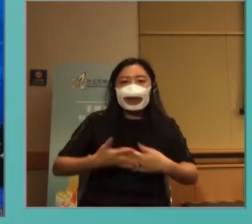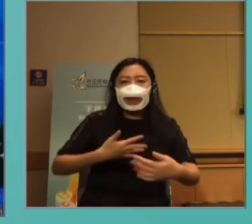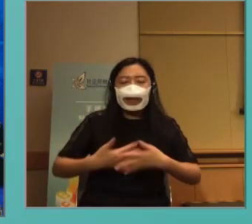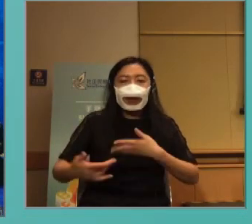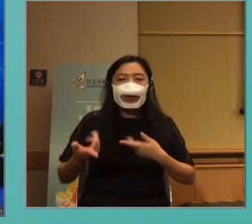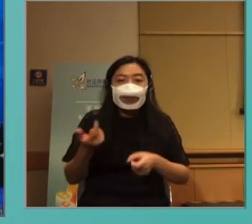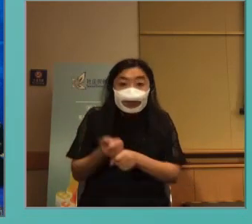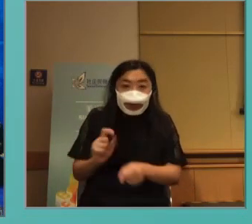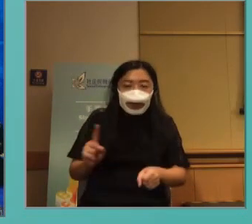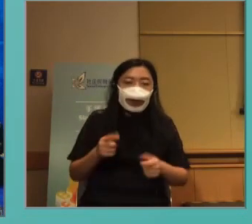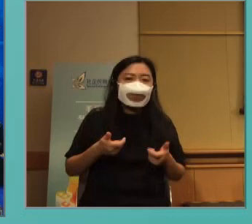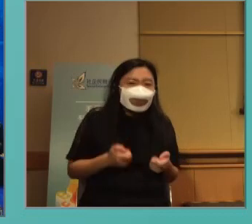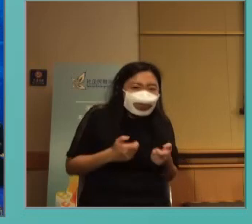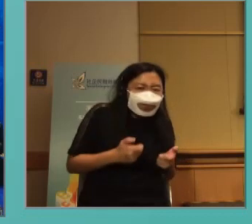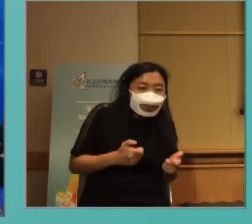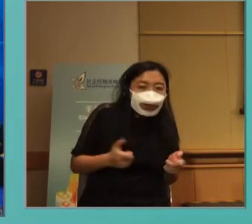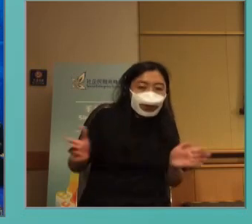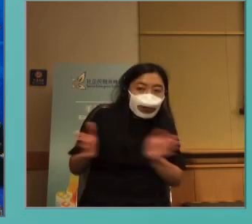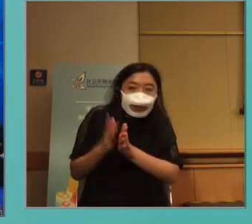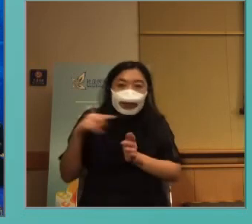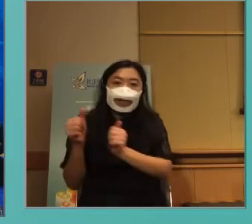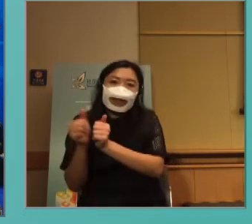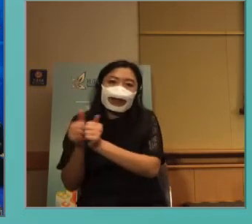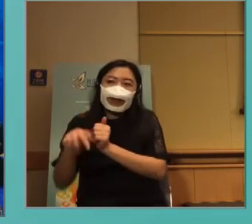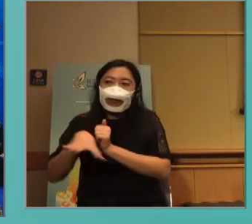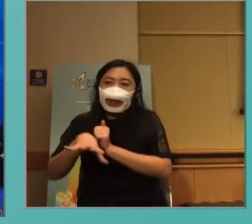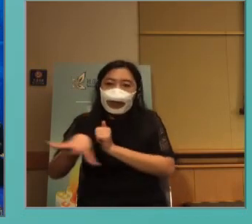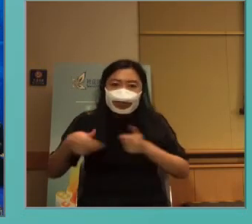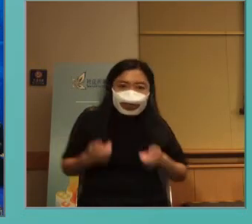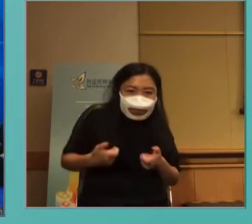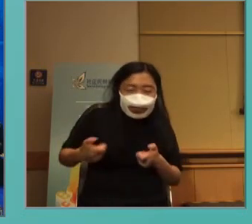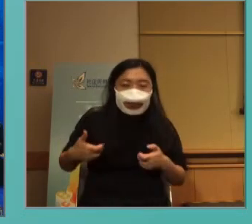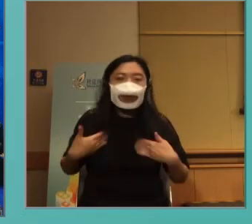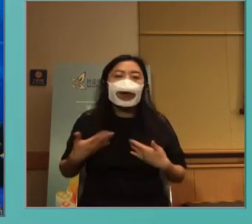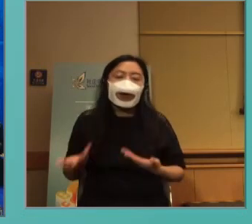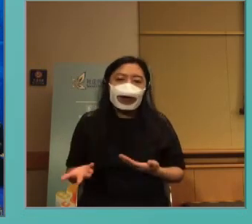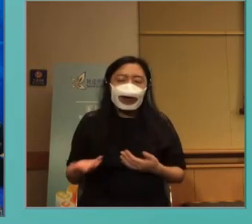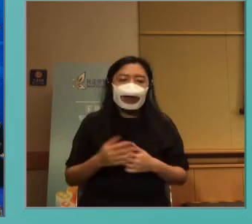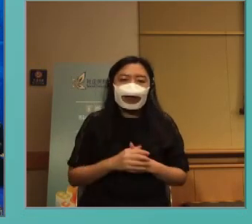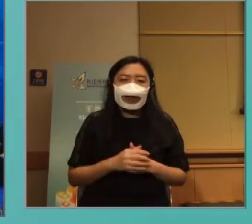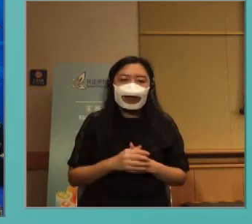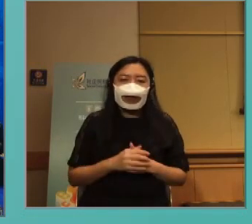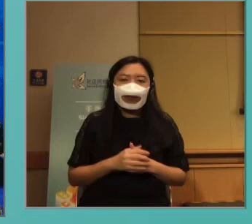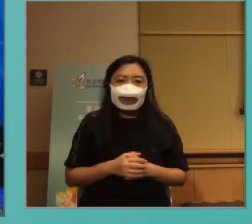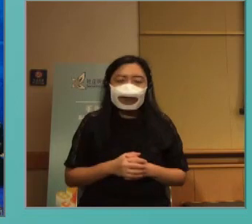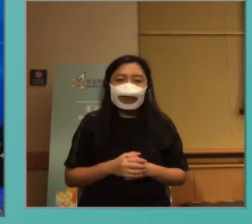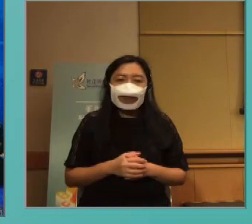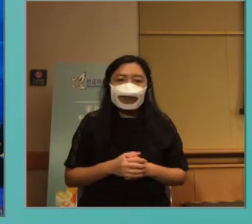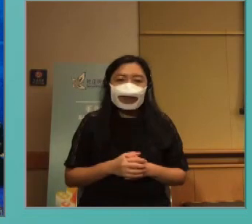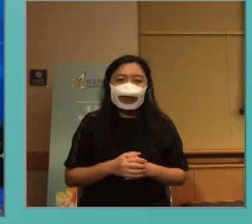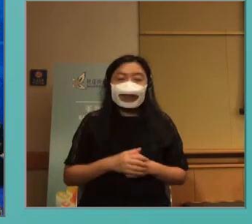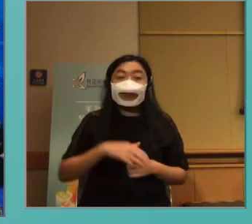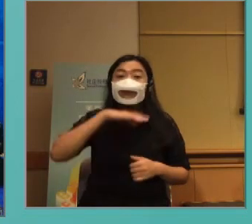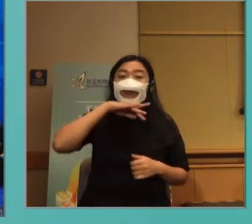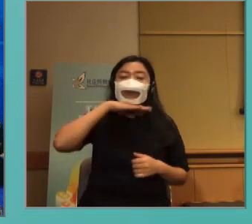playing it alone. They're playing with other friends. What is the social status that they signify in terms of, their achievements or their presence? It is